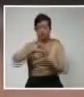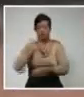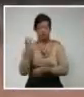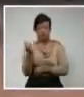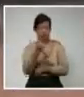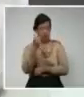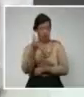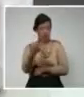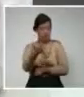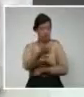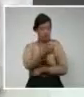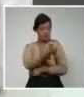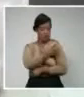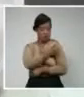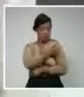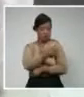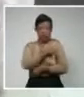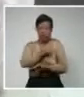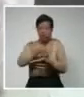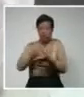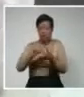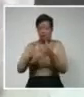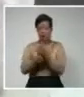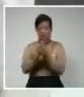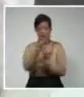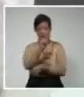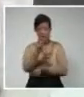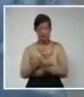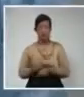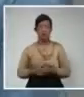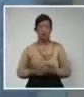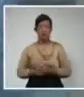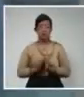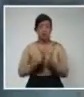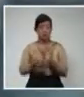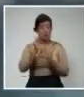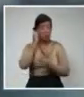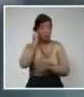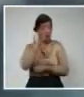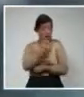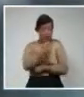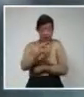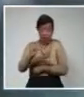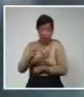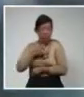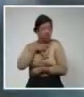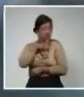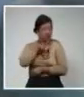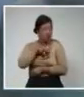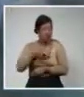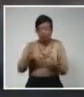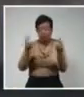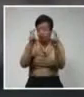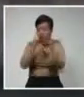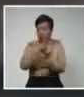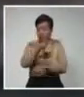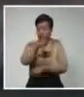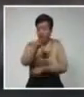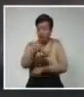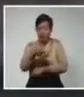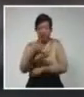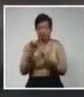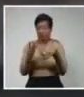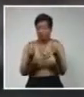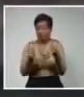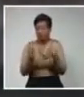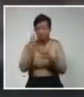probe drugs have tested their safety in thousands of volunteers in Cuba. In addition, 150,000